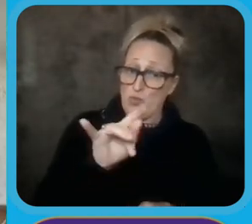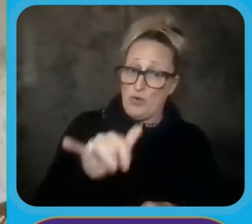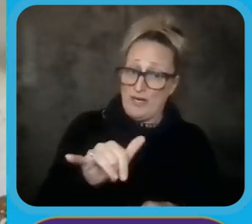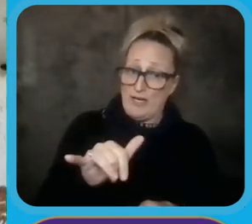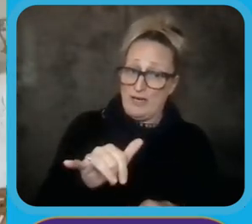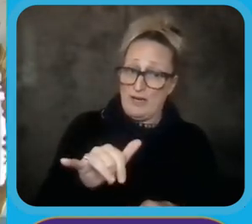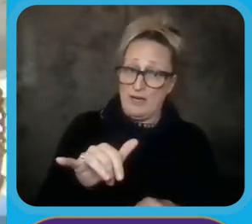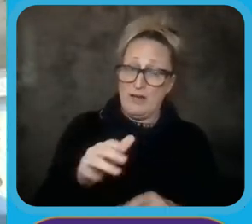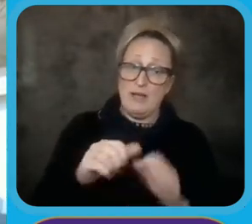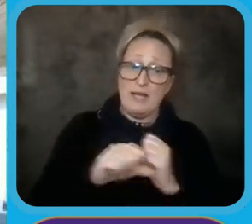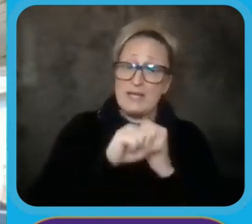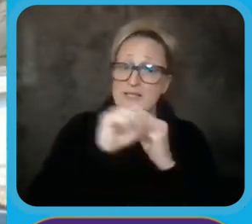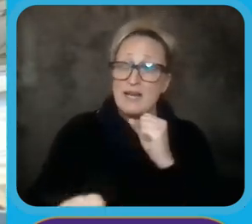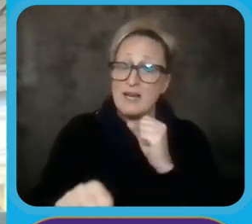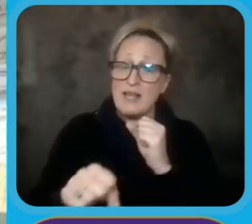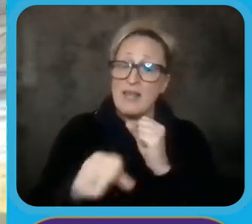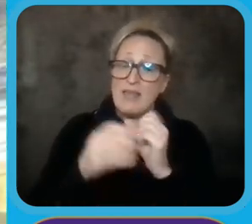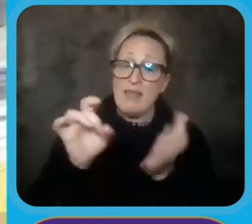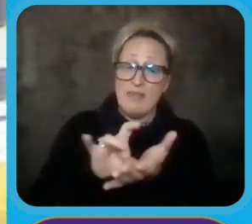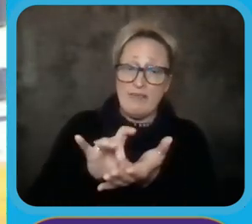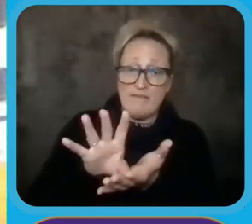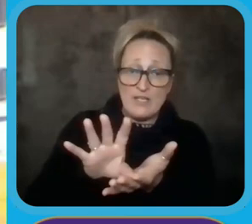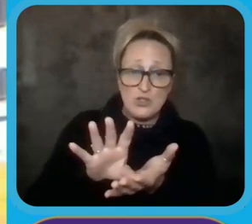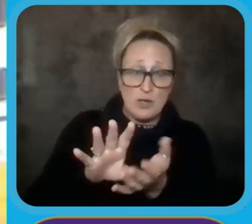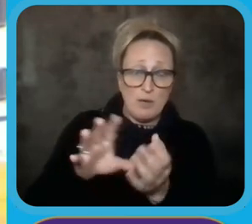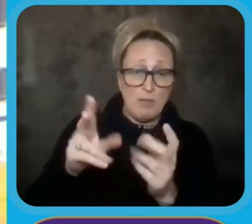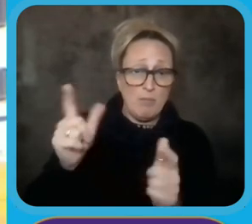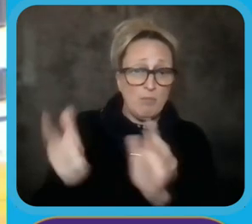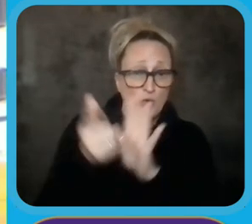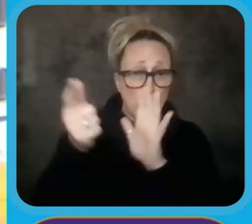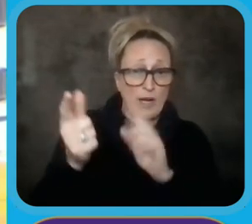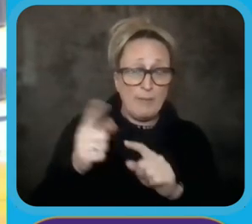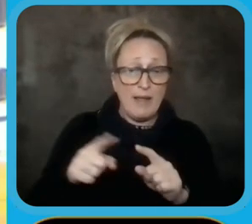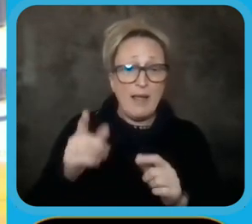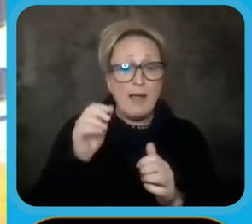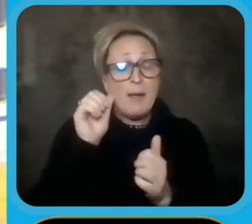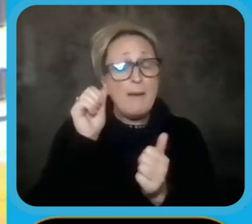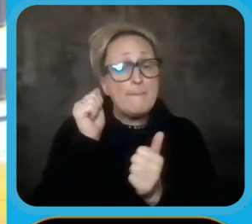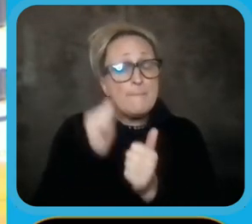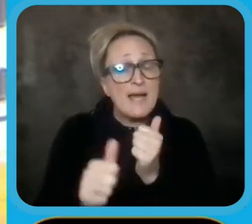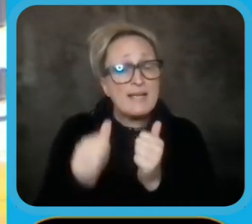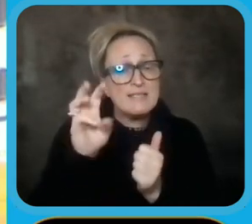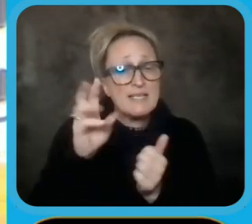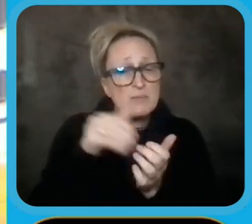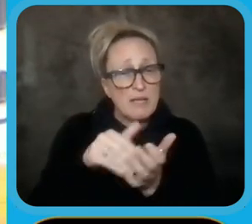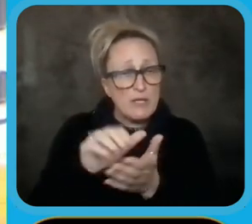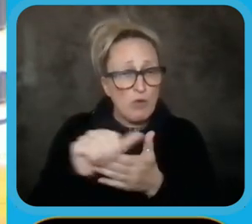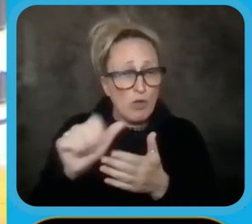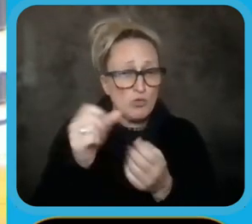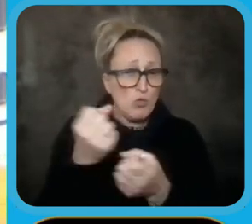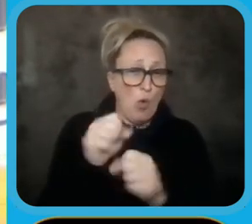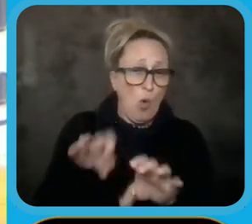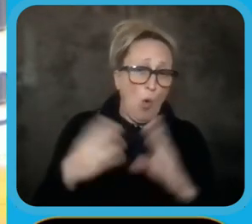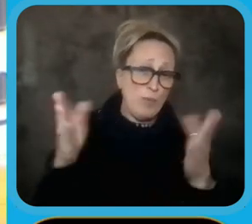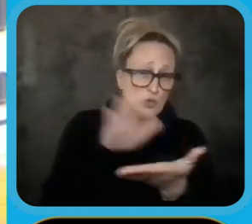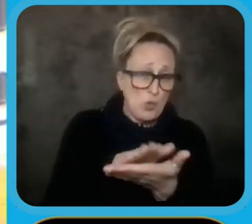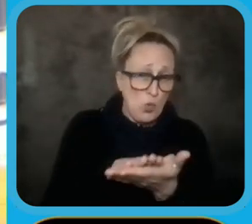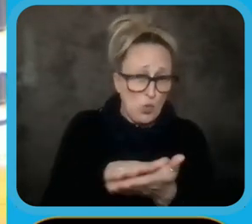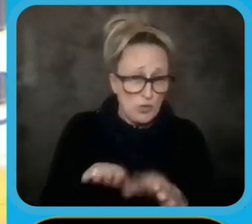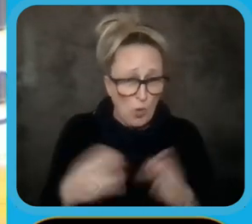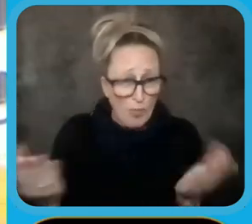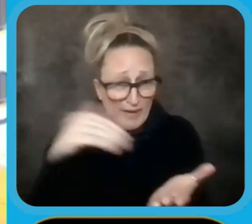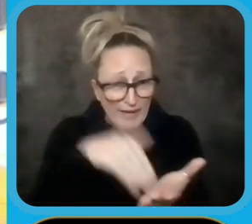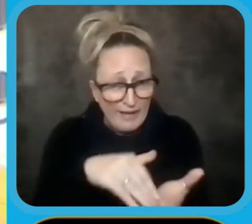eviction moratorium and rent relief, passed a $6 billion plan to reopen schools safely, approved